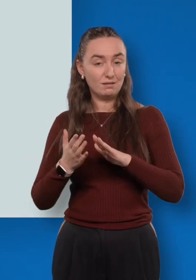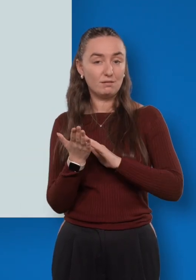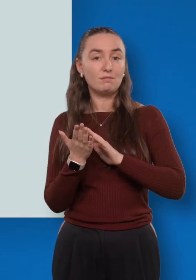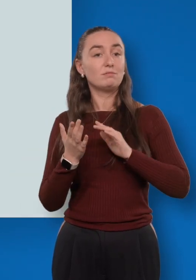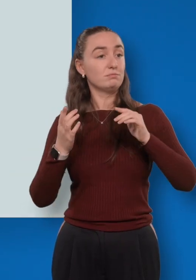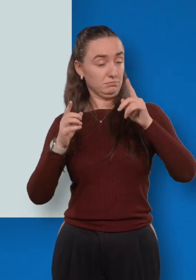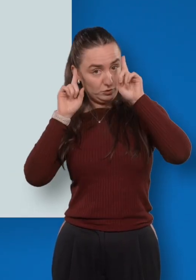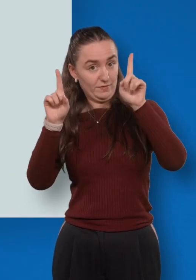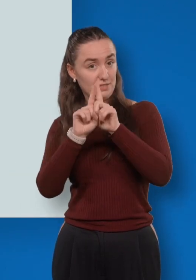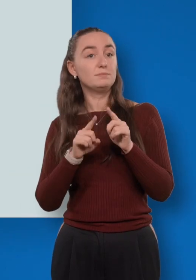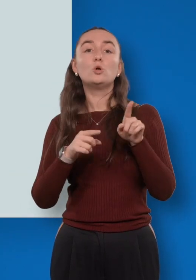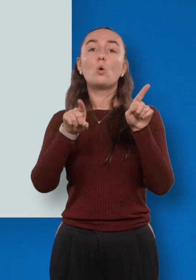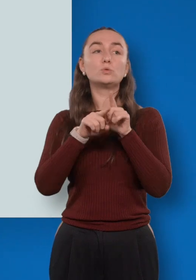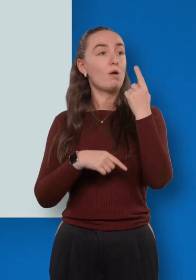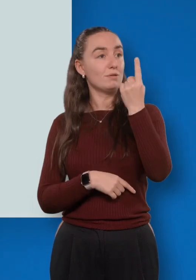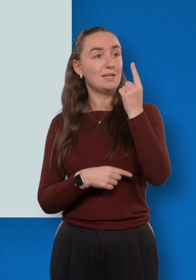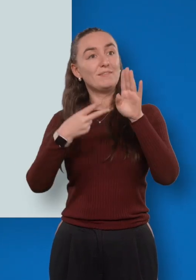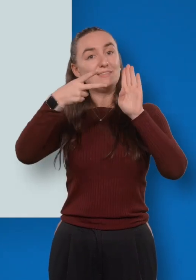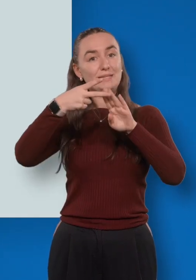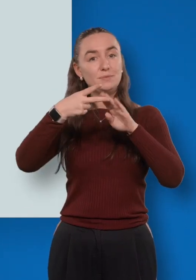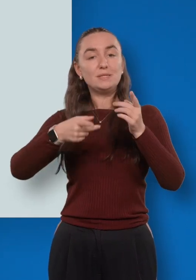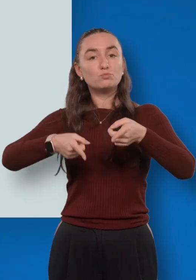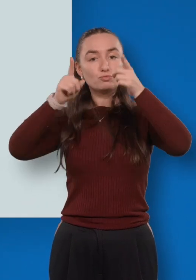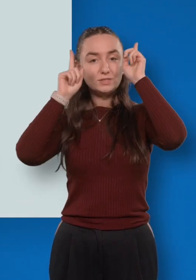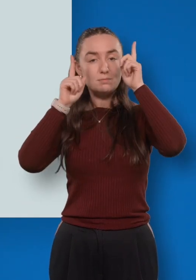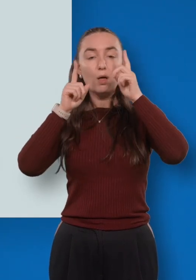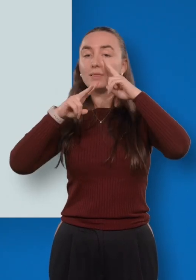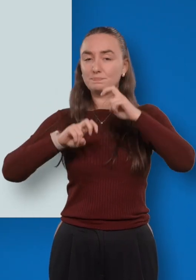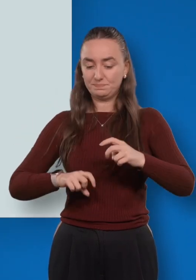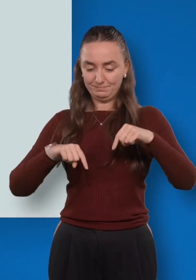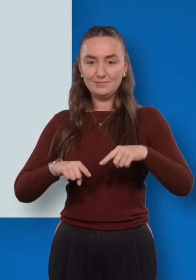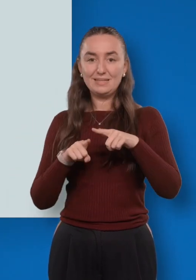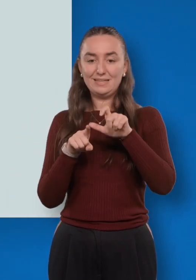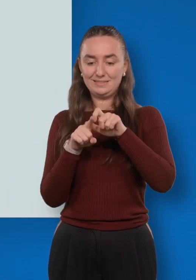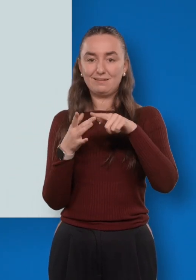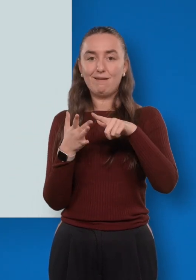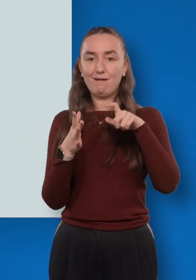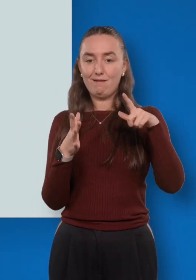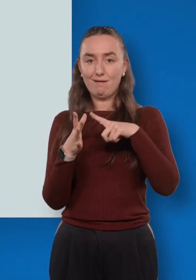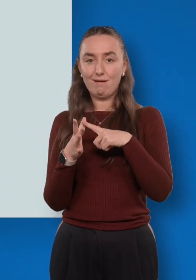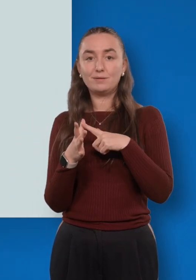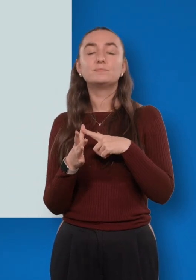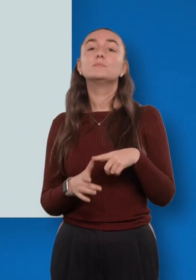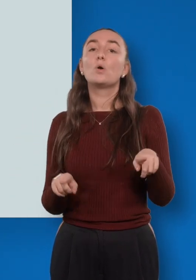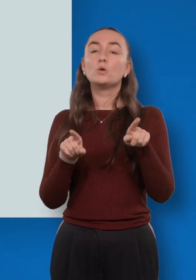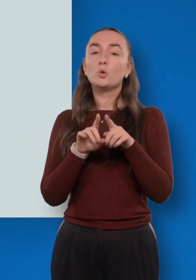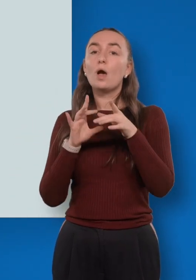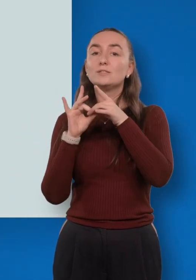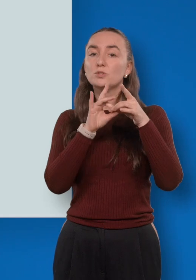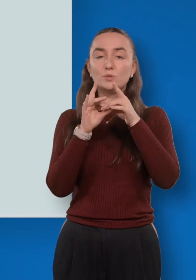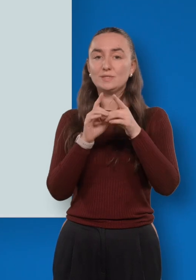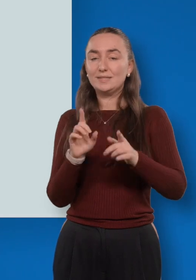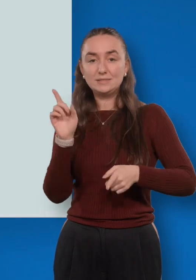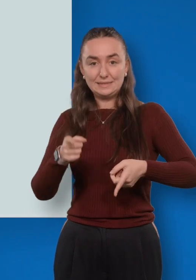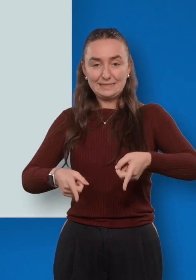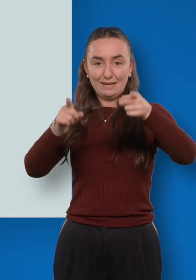principal investigator of EDICa, the EDI Caucus, and she's associate director, supervisor engagement at the Scottish Graduate School